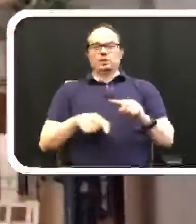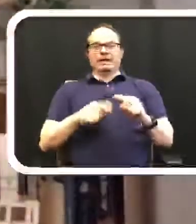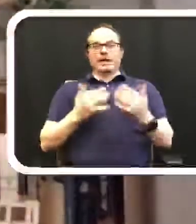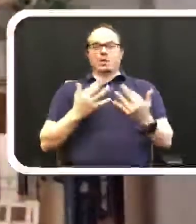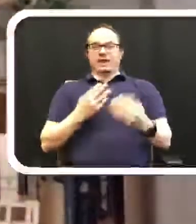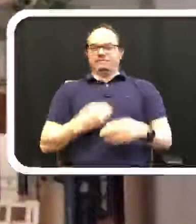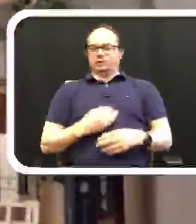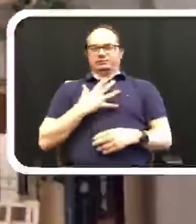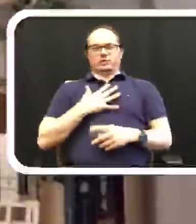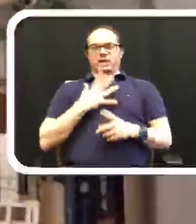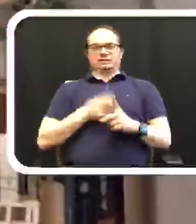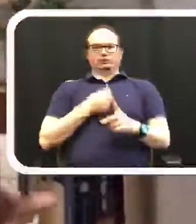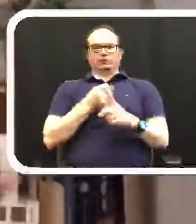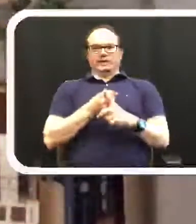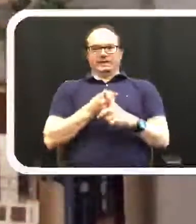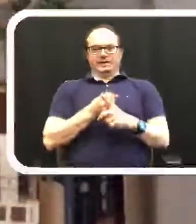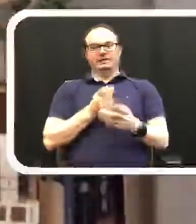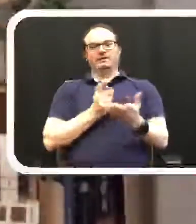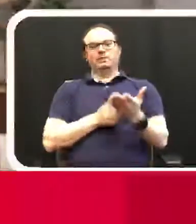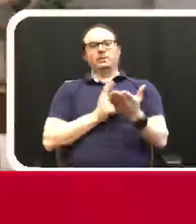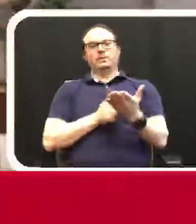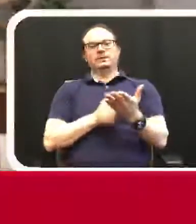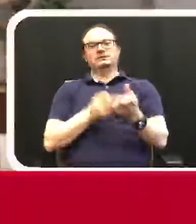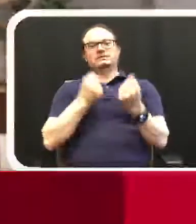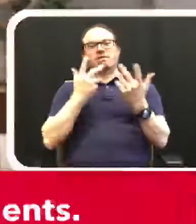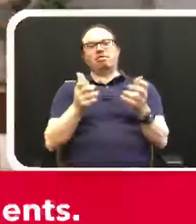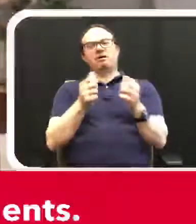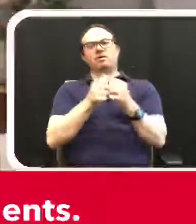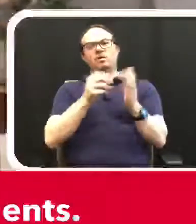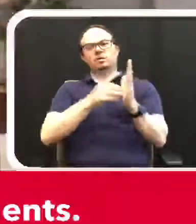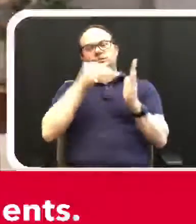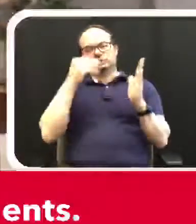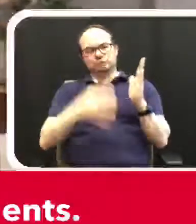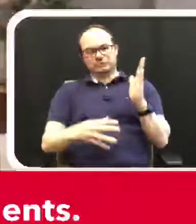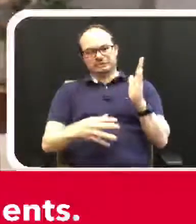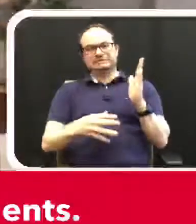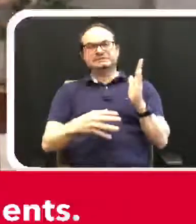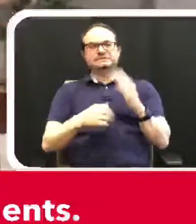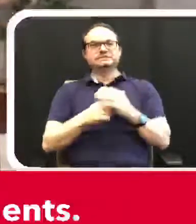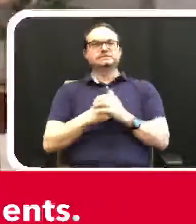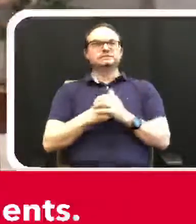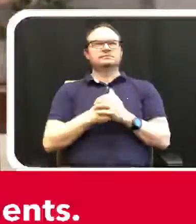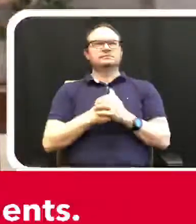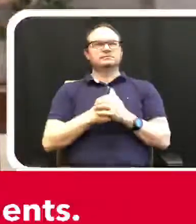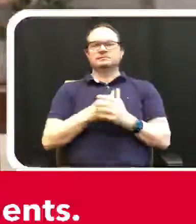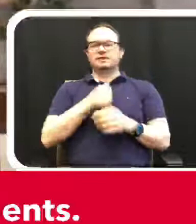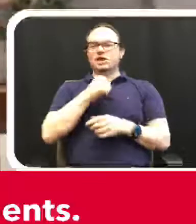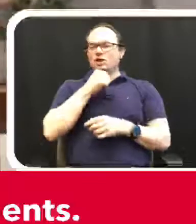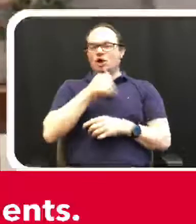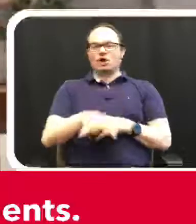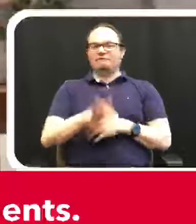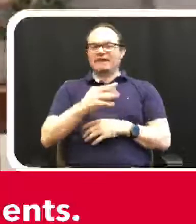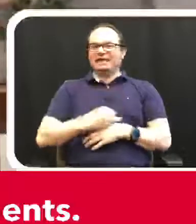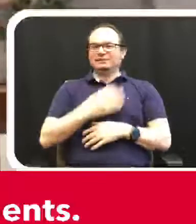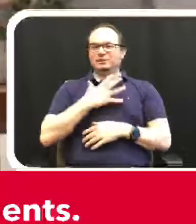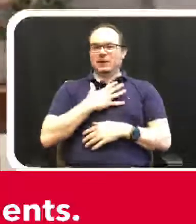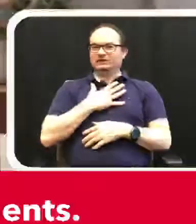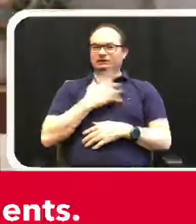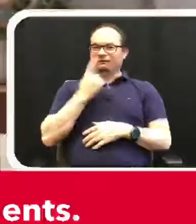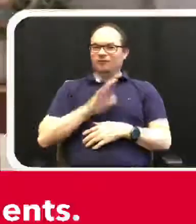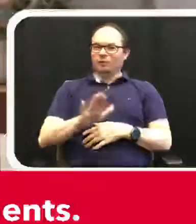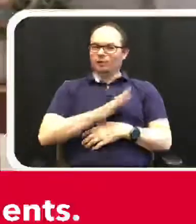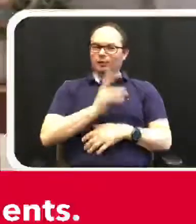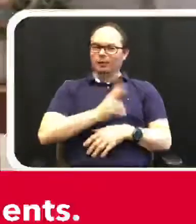inspiration to hit, right? We talk about this a lot with students that, you're not going to get inspiration for that history